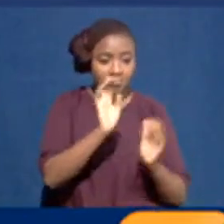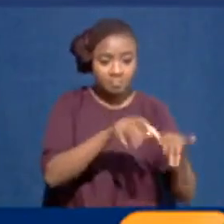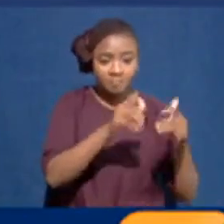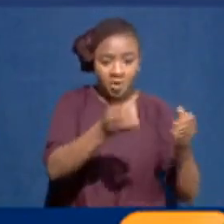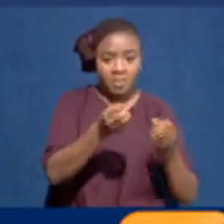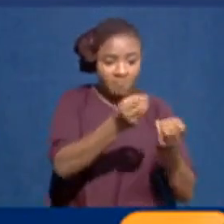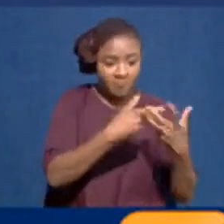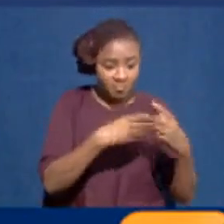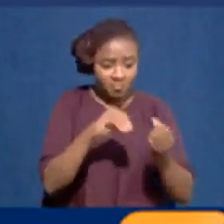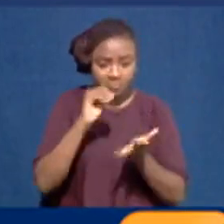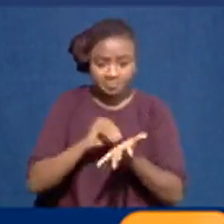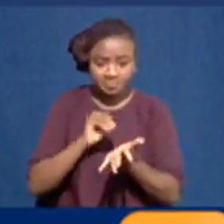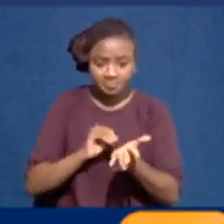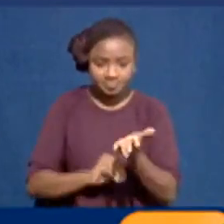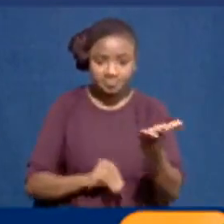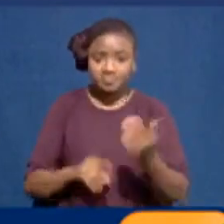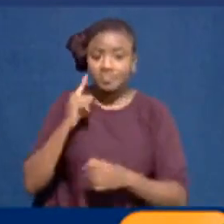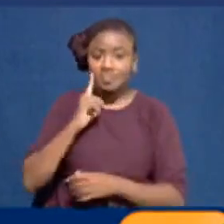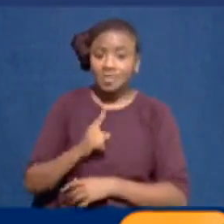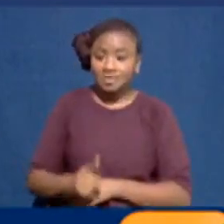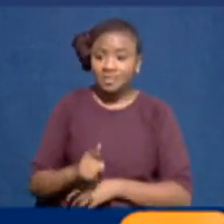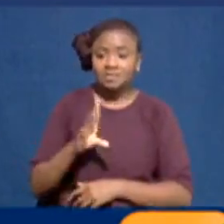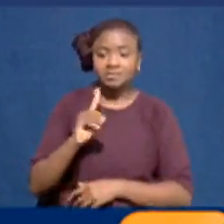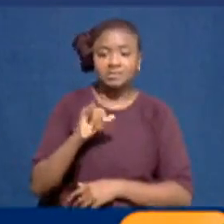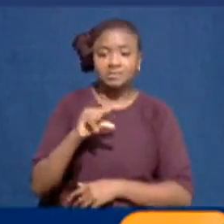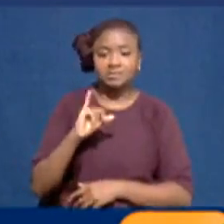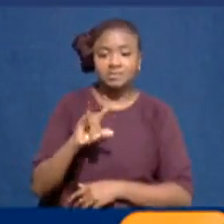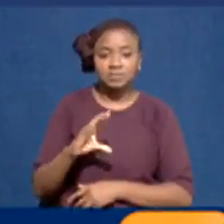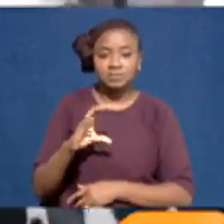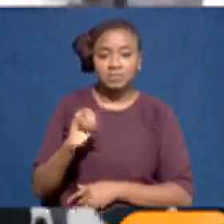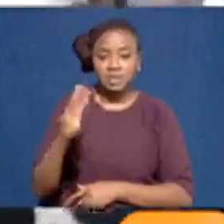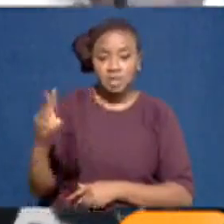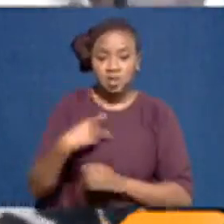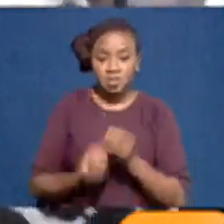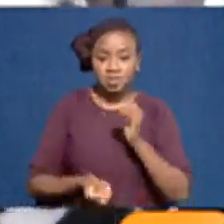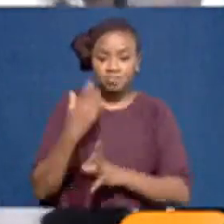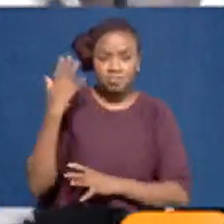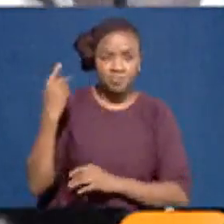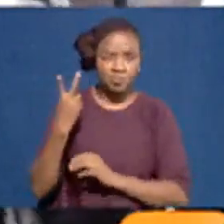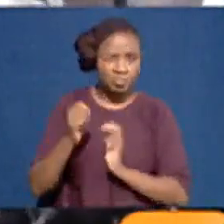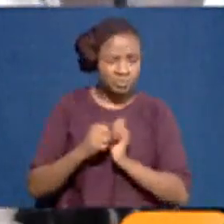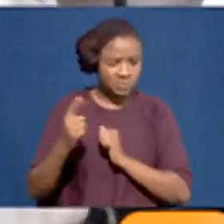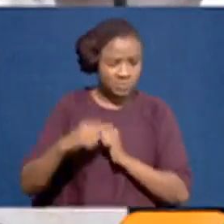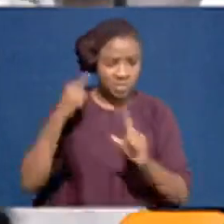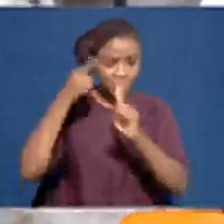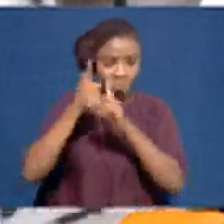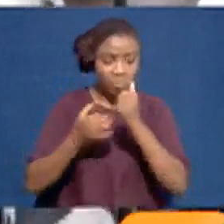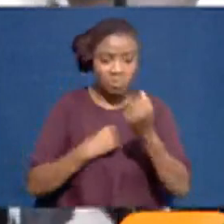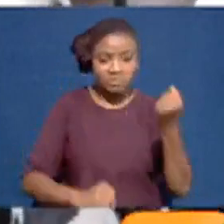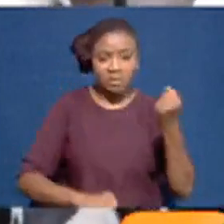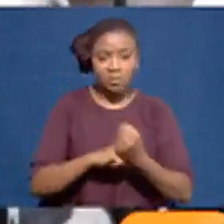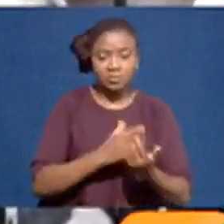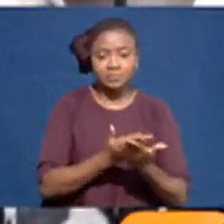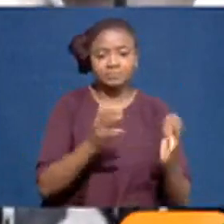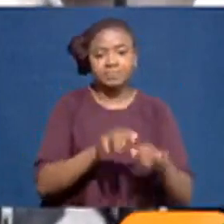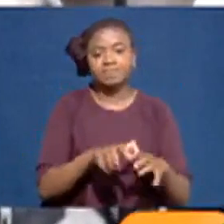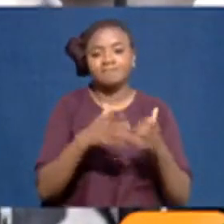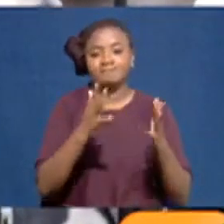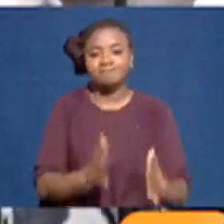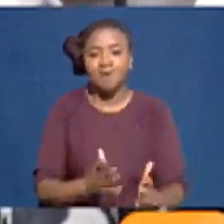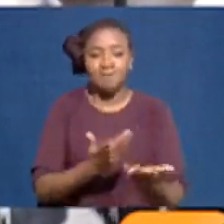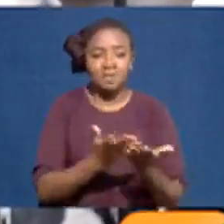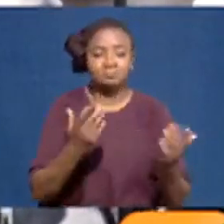was started in 2016. We wanted to support small-scale farmers. It's an app that has training room that